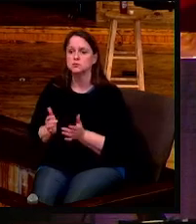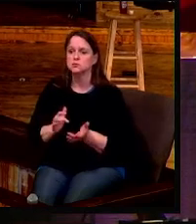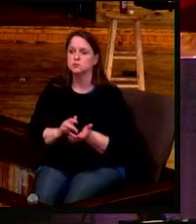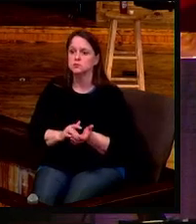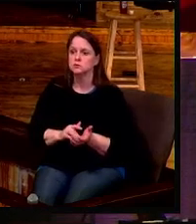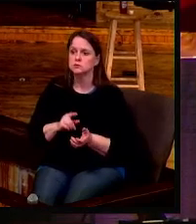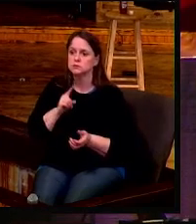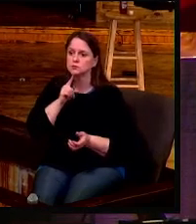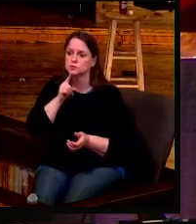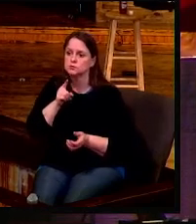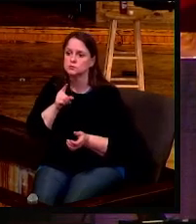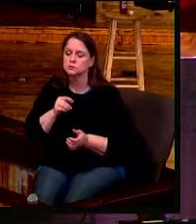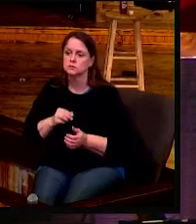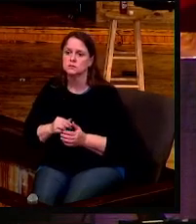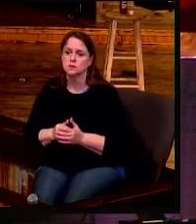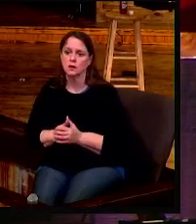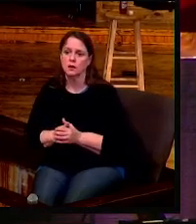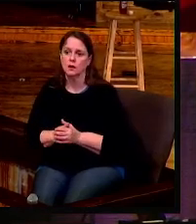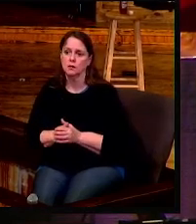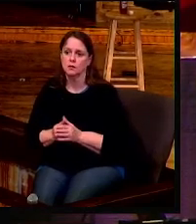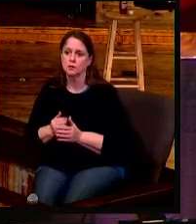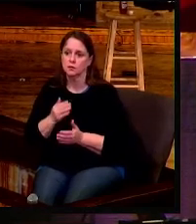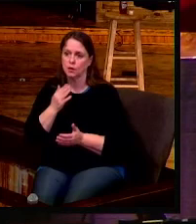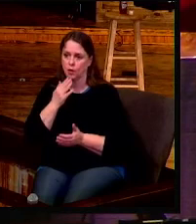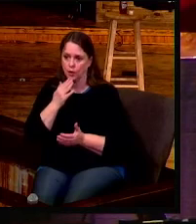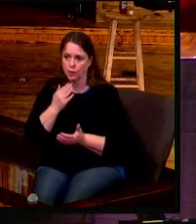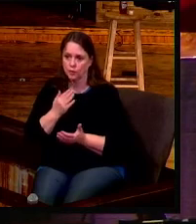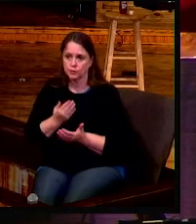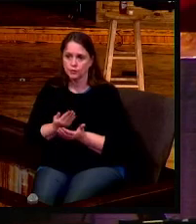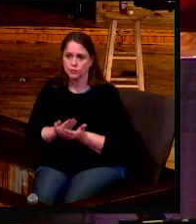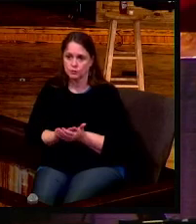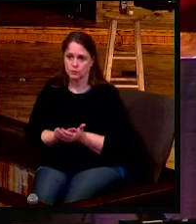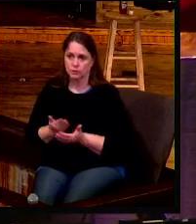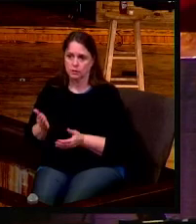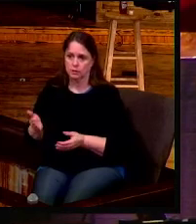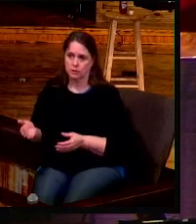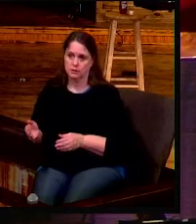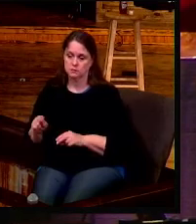That kind of talk does not fit our style. Thanksgiving is our dialect.